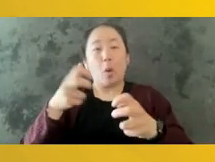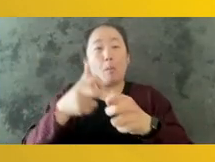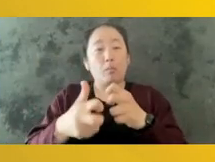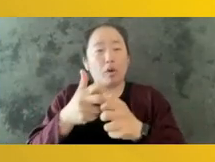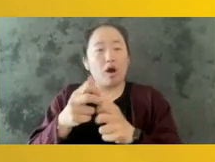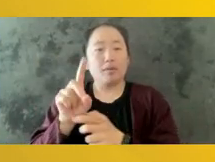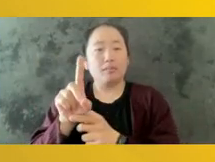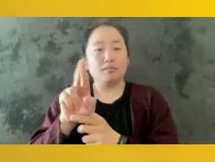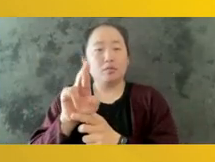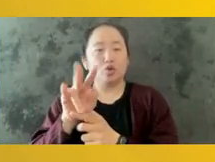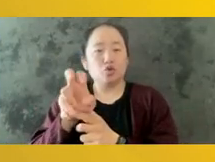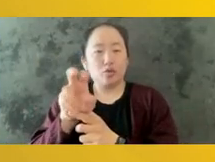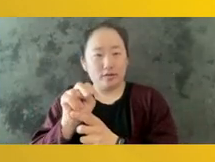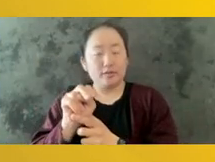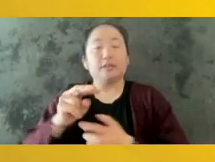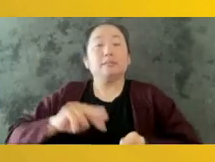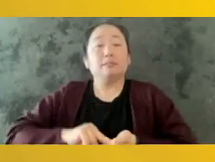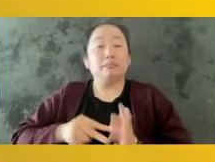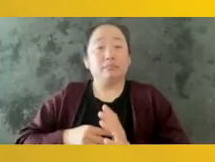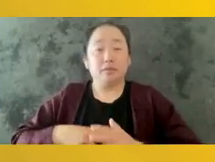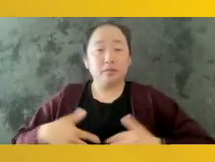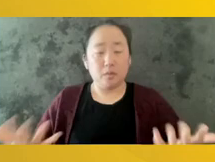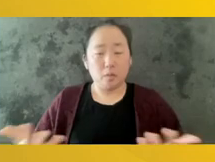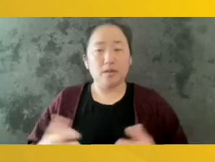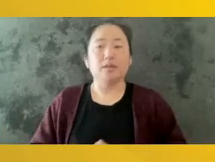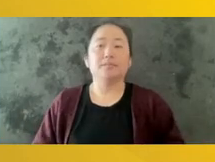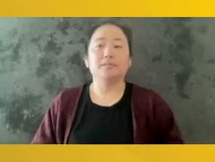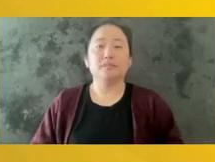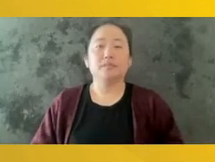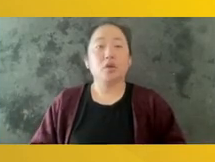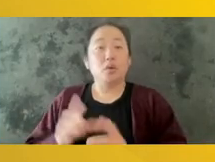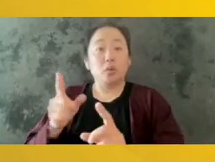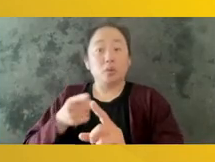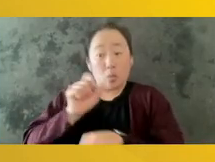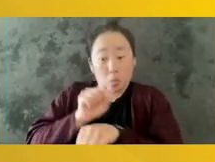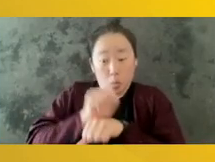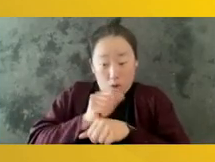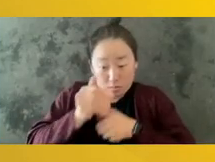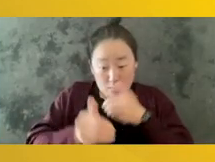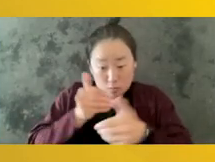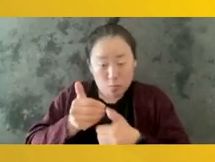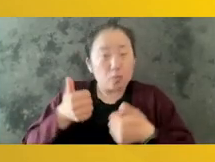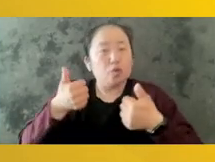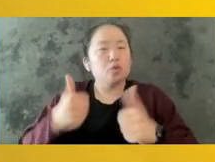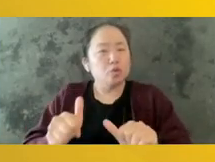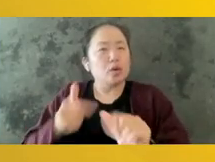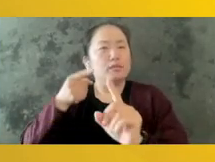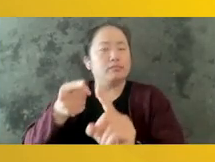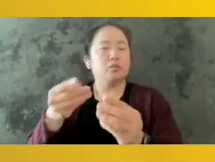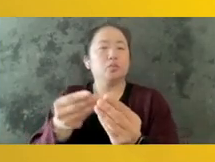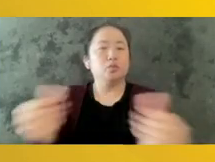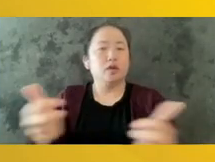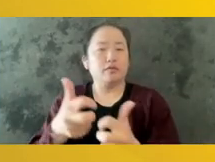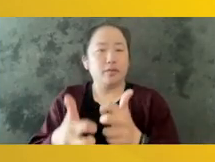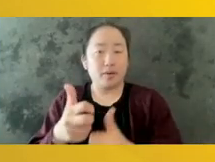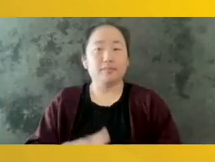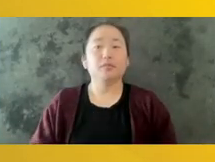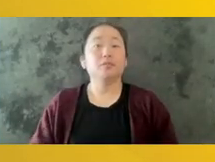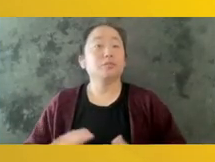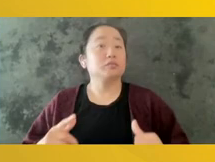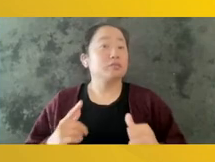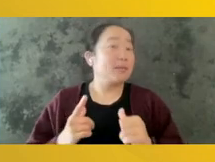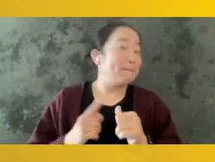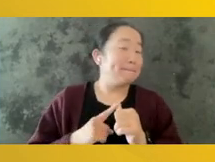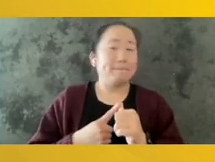are doing in the unit is in service of solving a problem. So here's the problem that students are presented at the very beginning